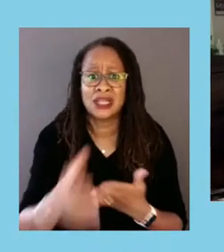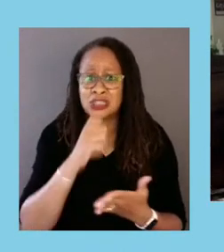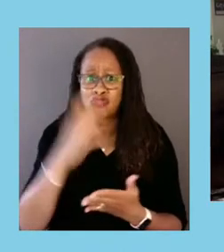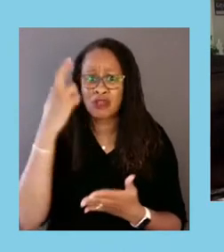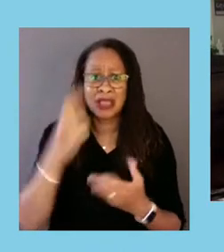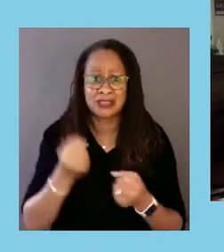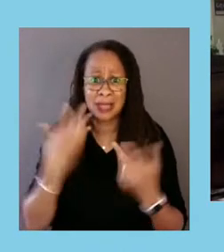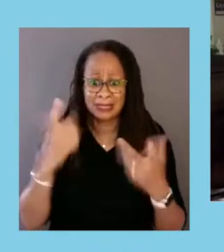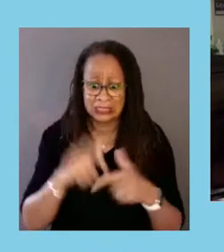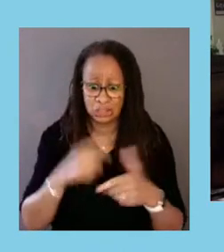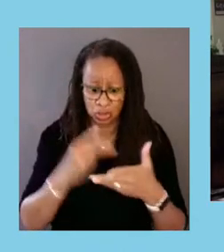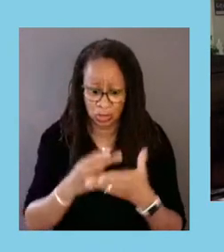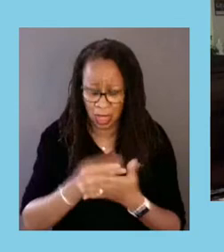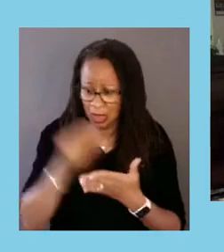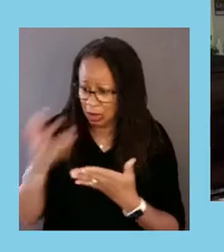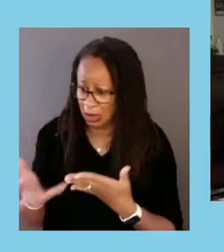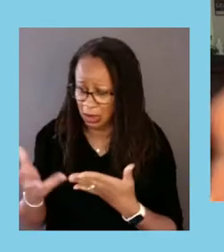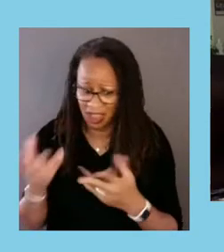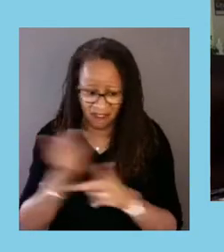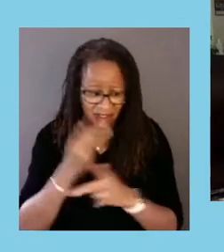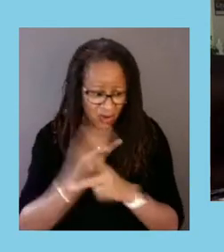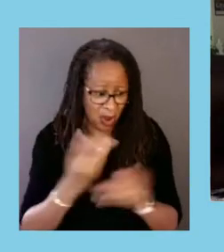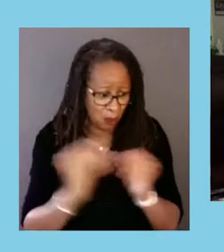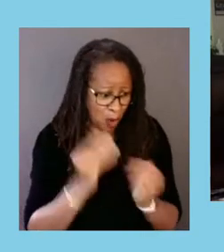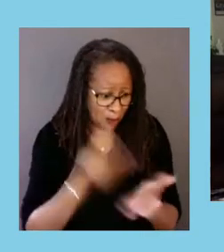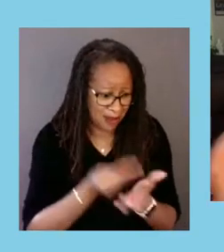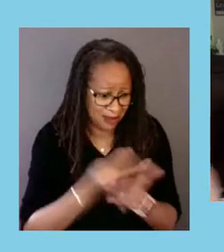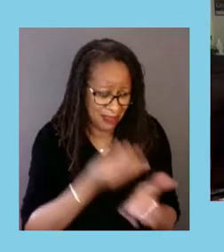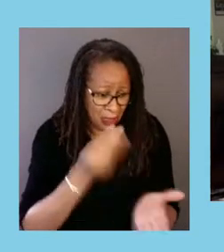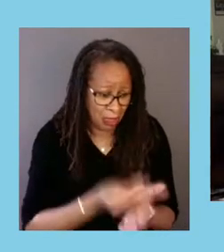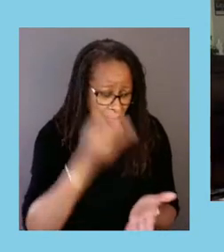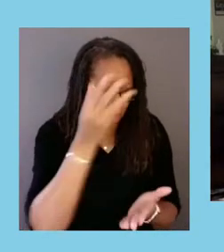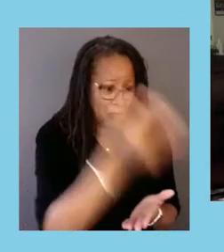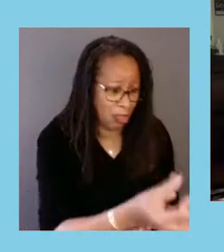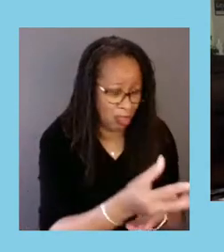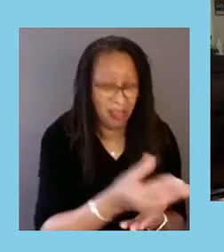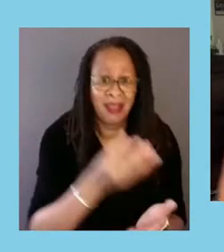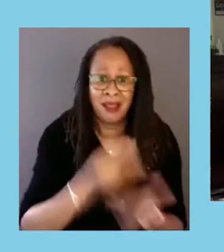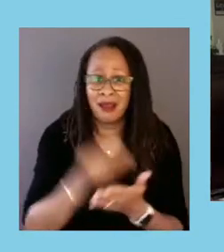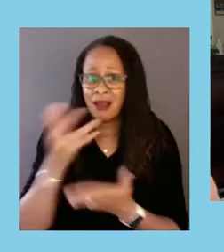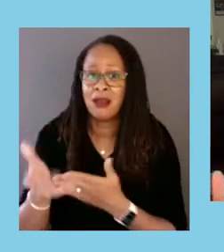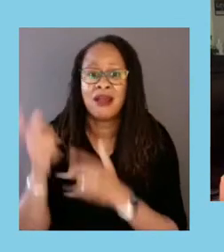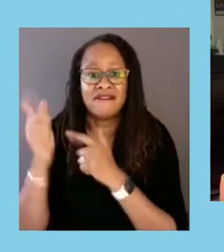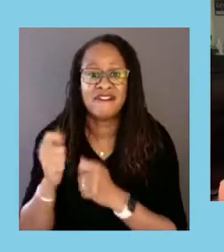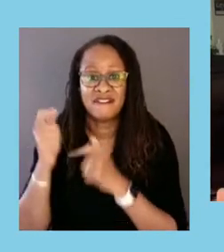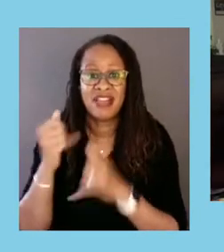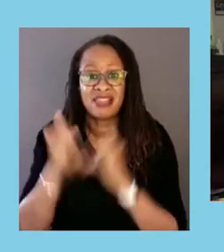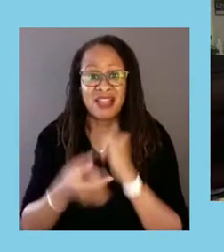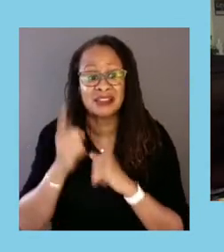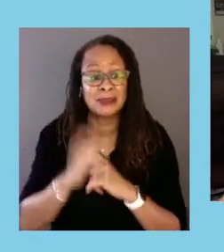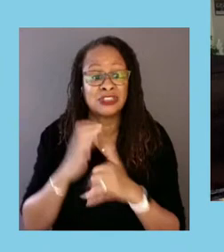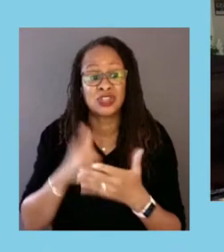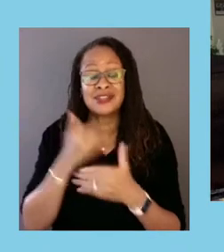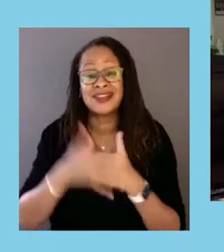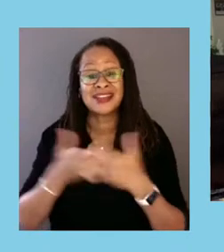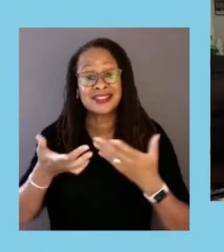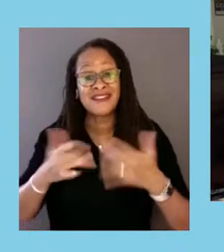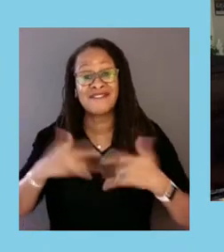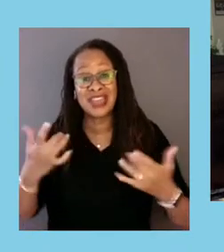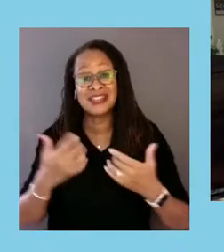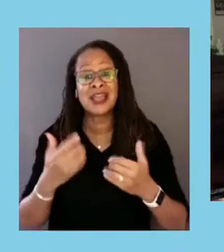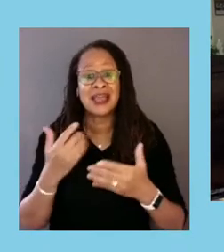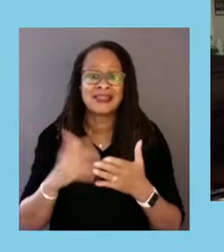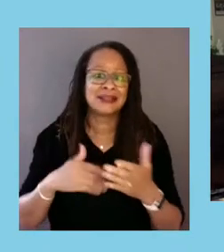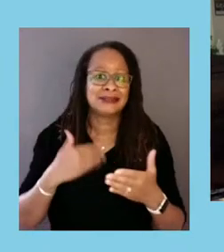out fundraising at the last minute to get to that next step, that next email blast, that next event, whatever it is. And I think the